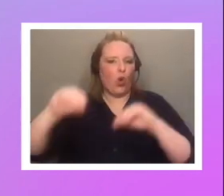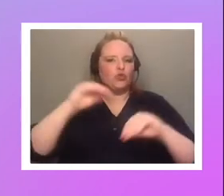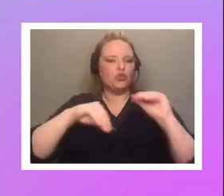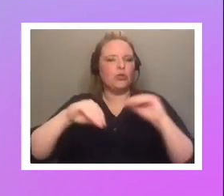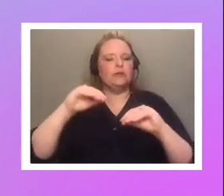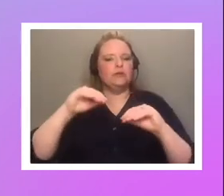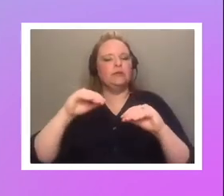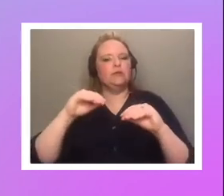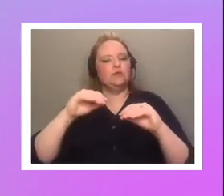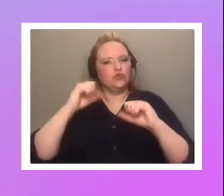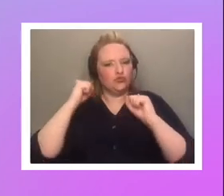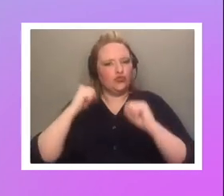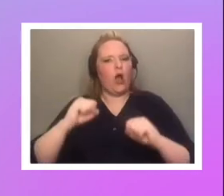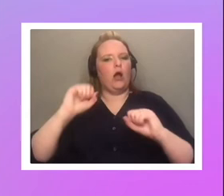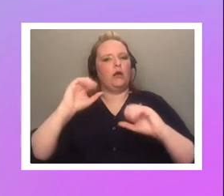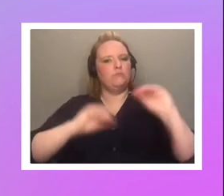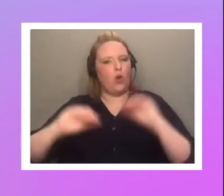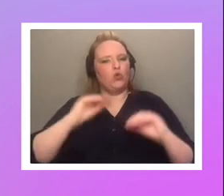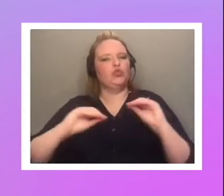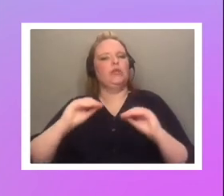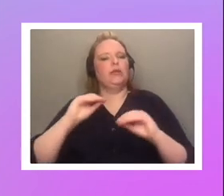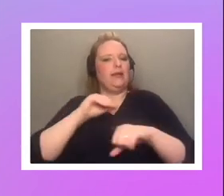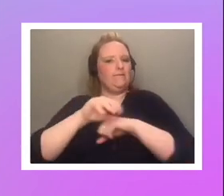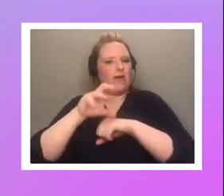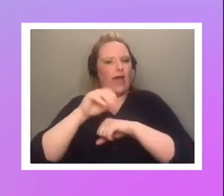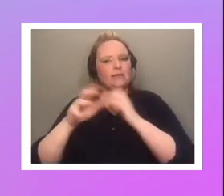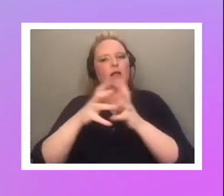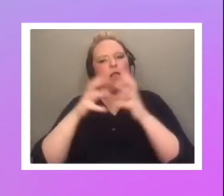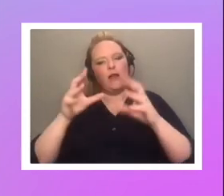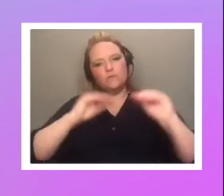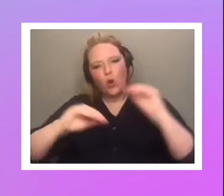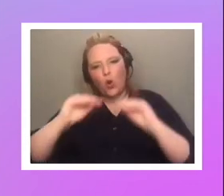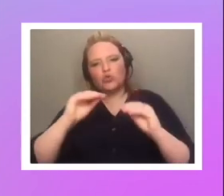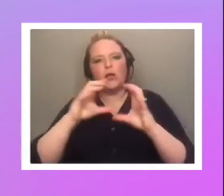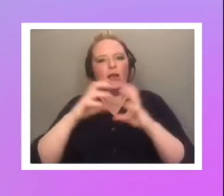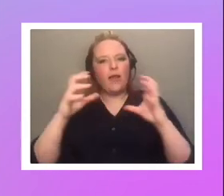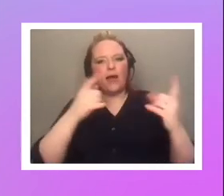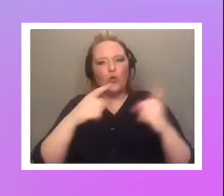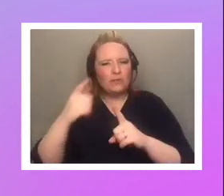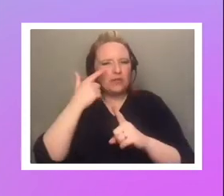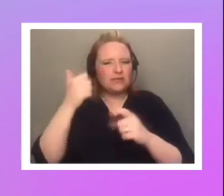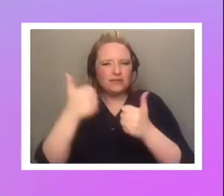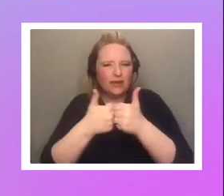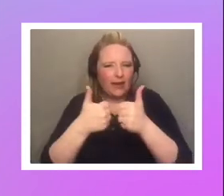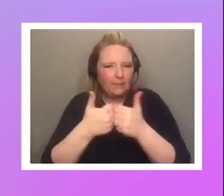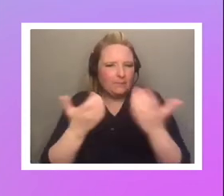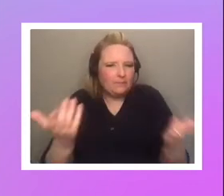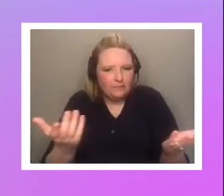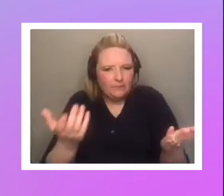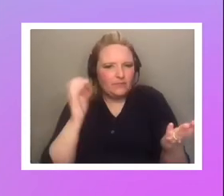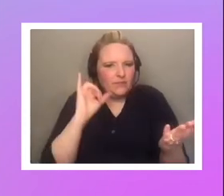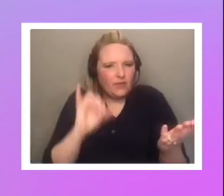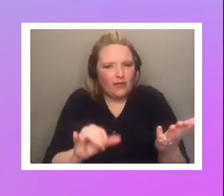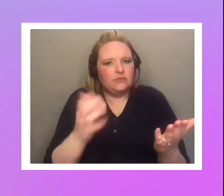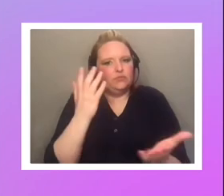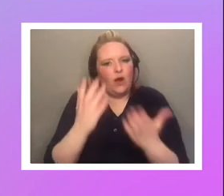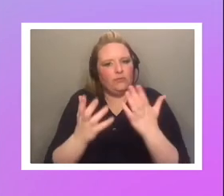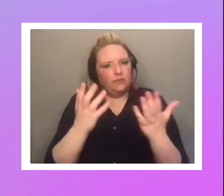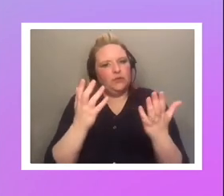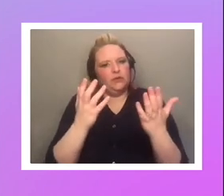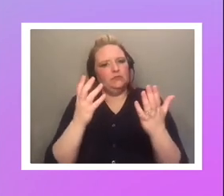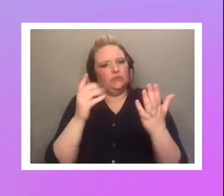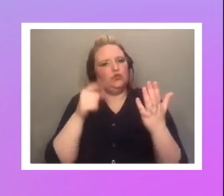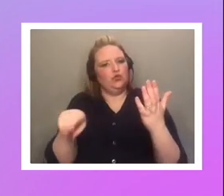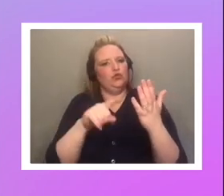some high motion effects, a lot of motion, a lot of things going on, because it's a game. Like, that is probably in line with your